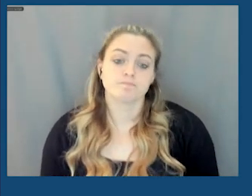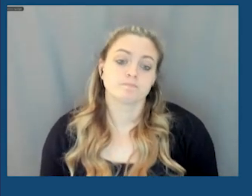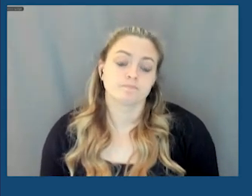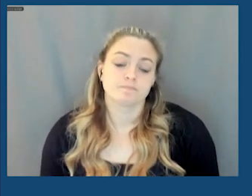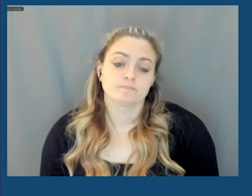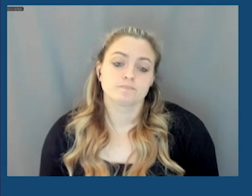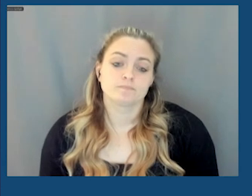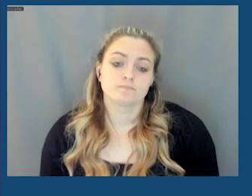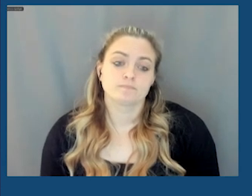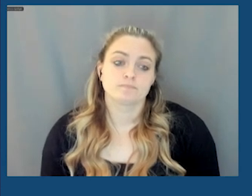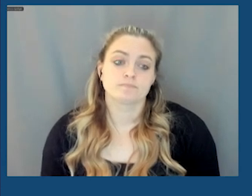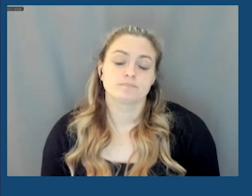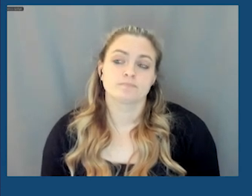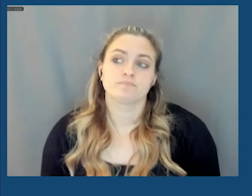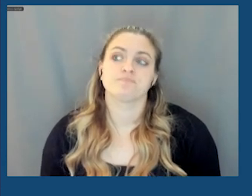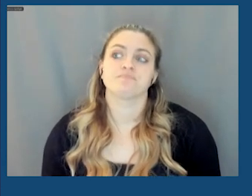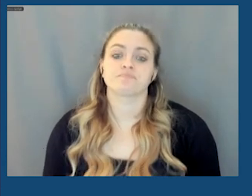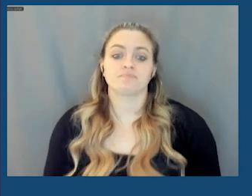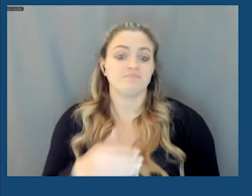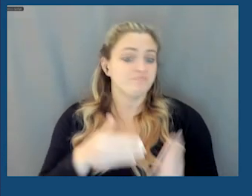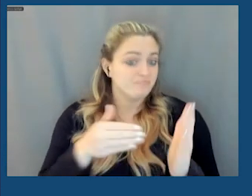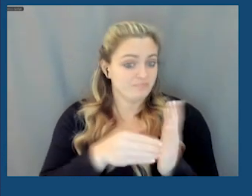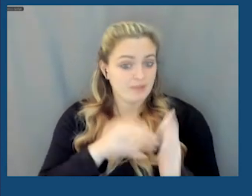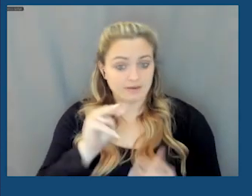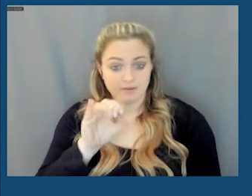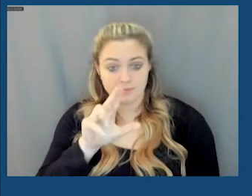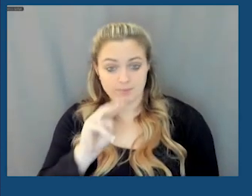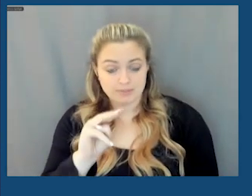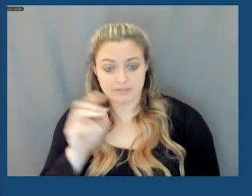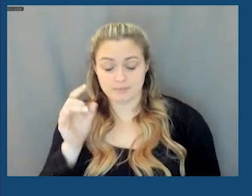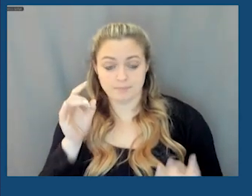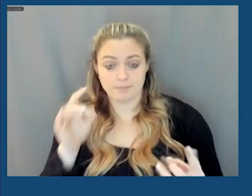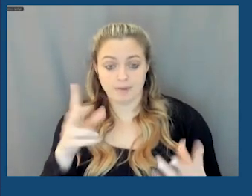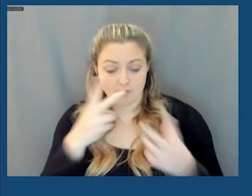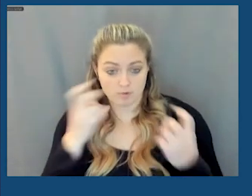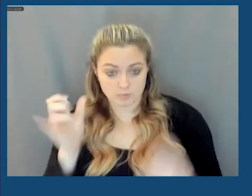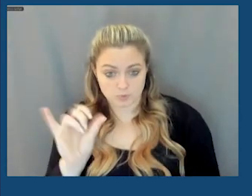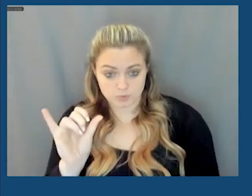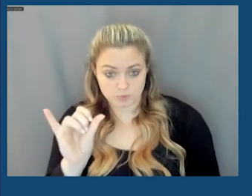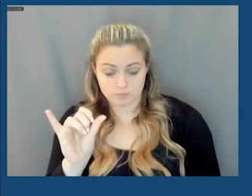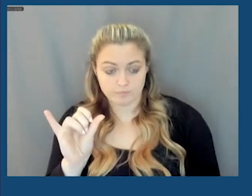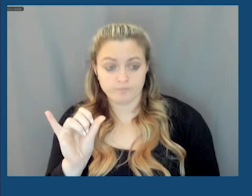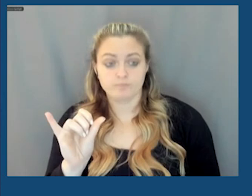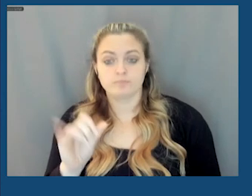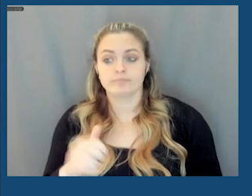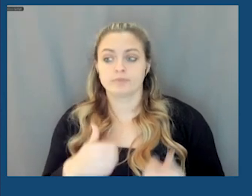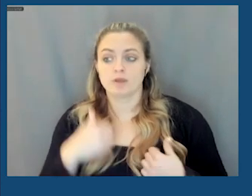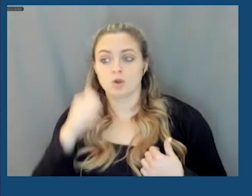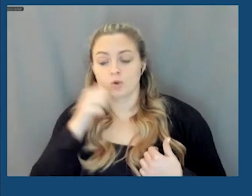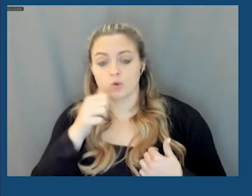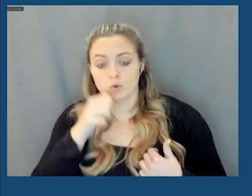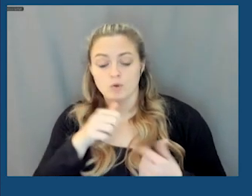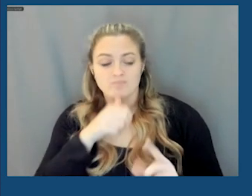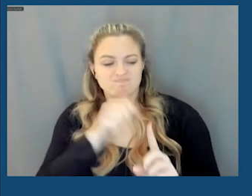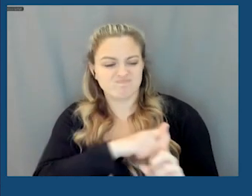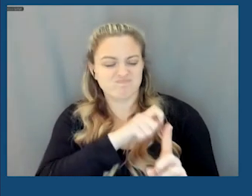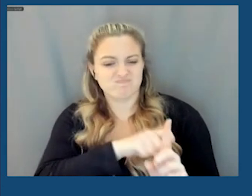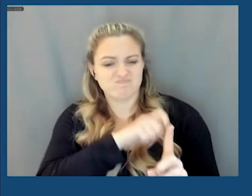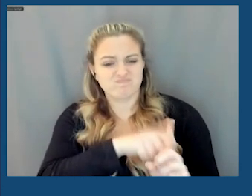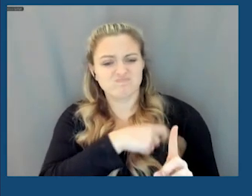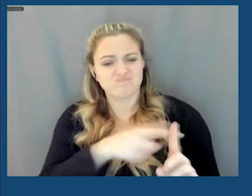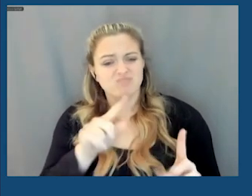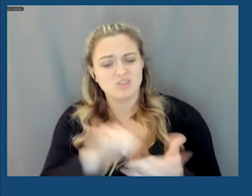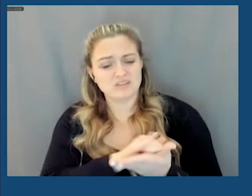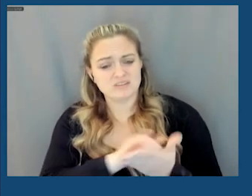There's a surge of anti-Muslim hate crimes as well. Young Muslim girl harassed on the subway